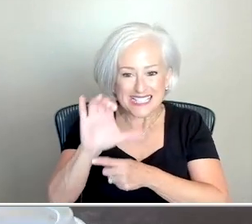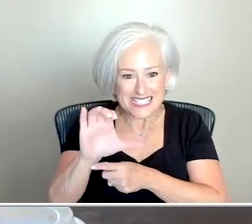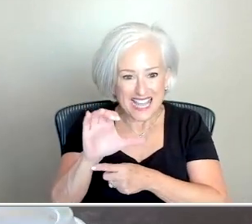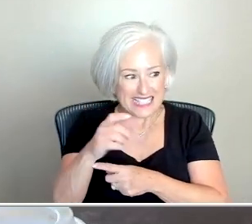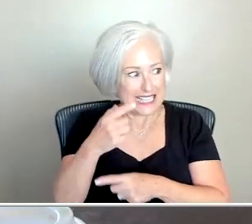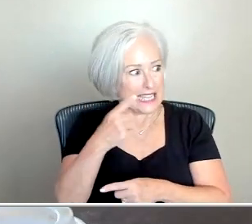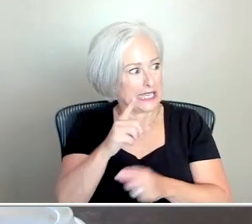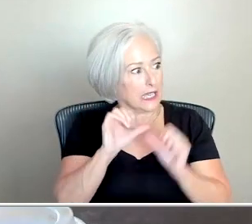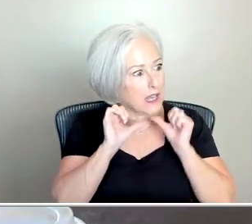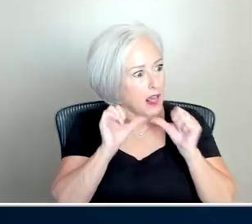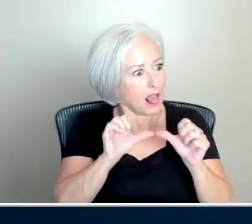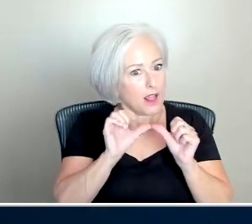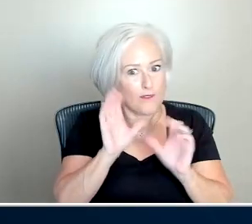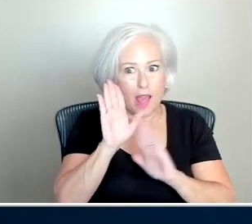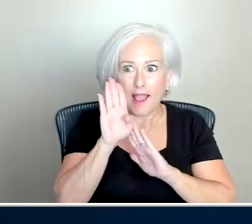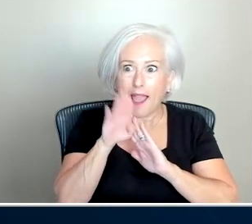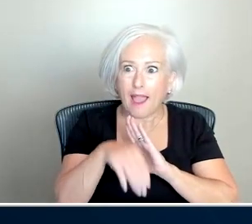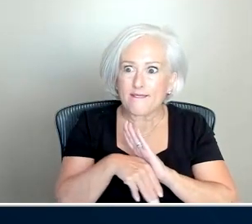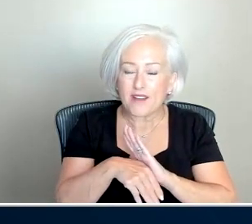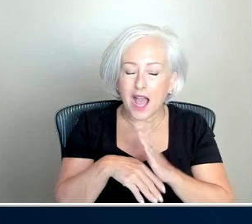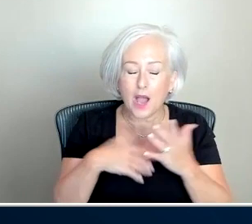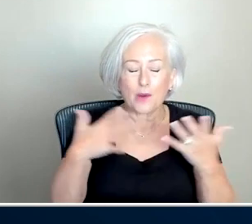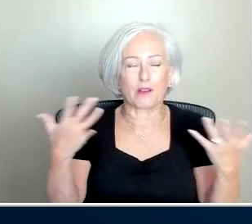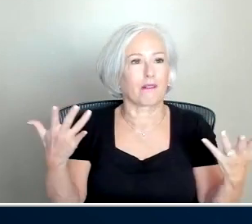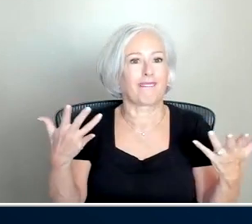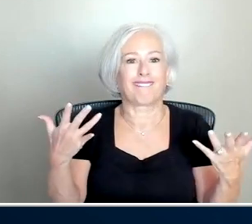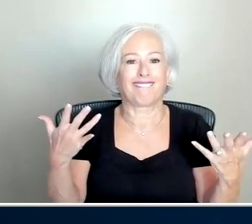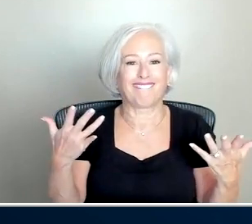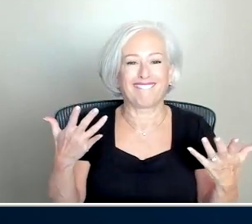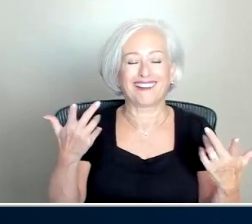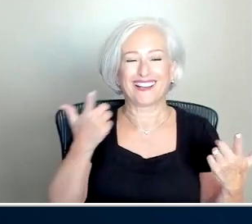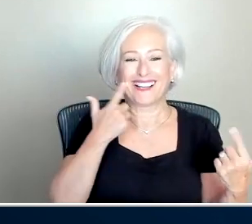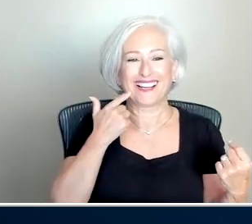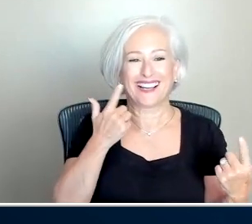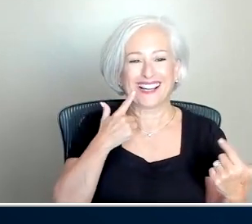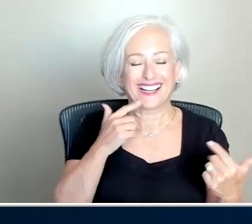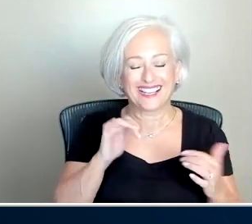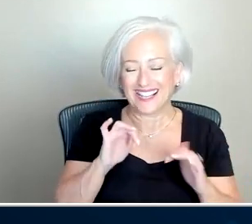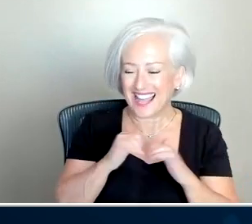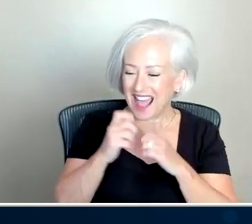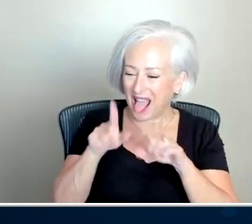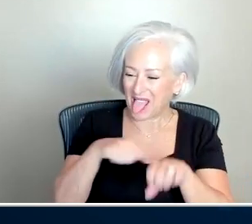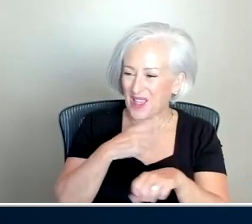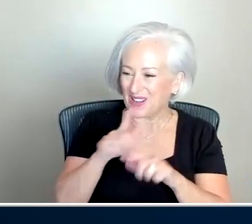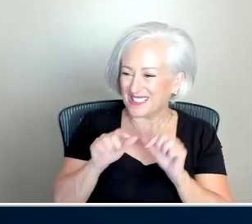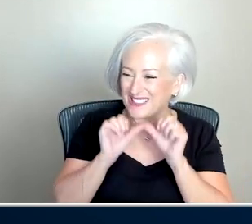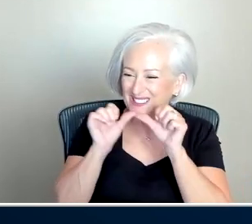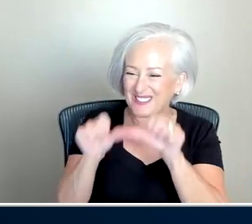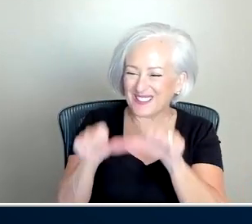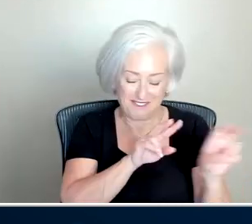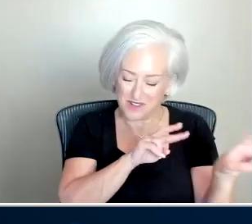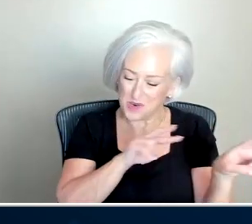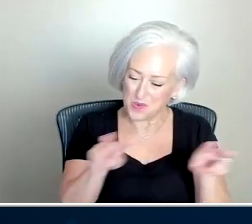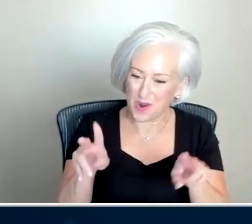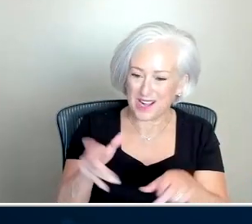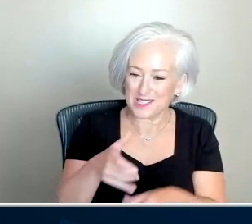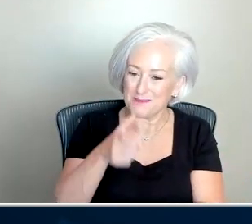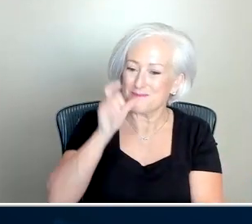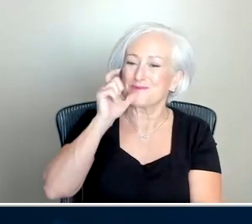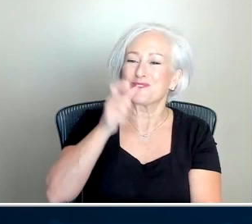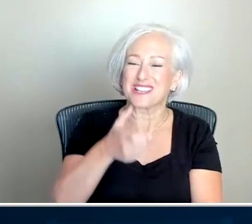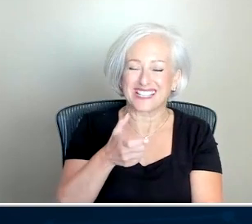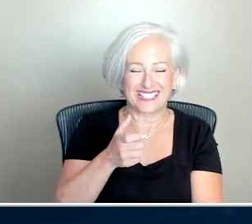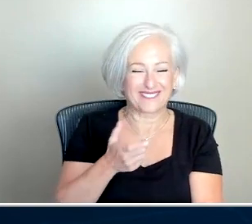hour. How long did you go for? I don't, long enough to watch him drink. Drink out of your shoe. We're going to